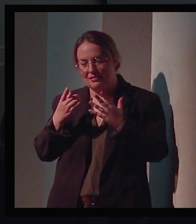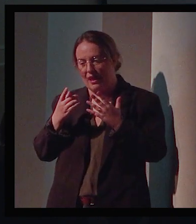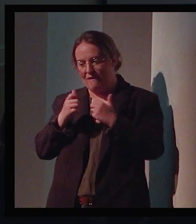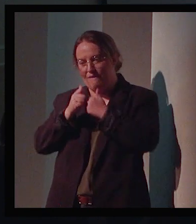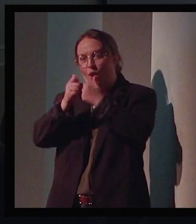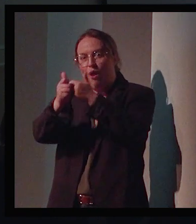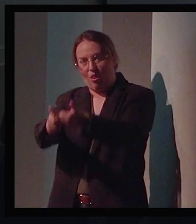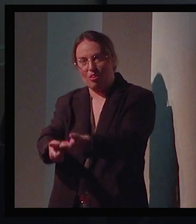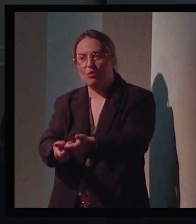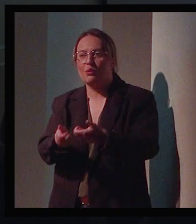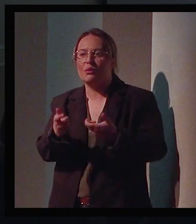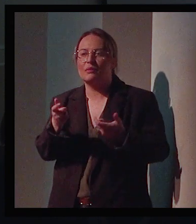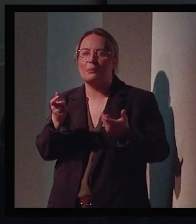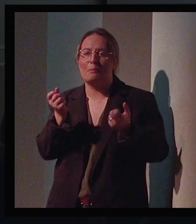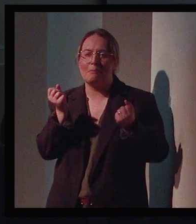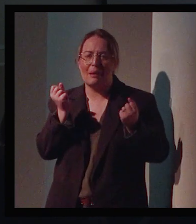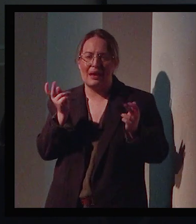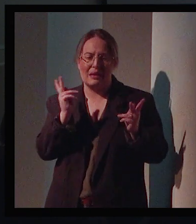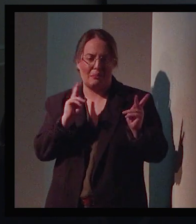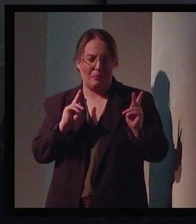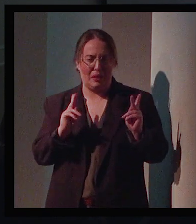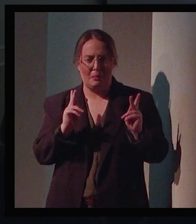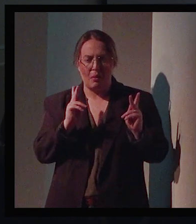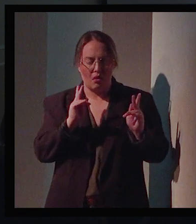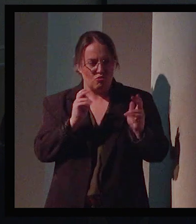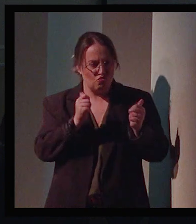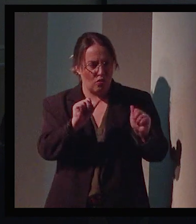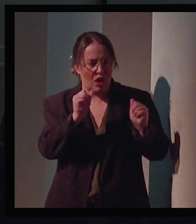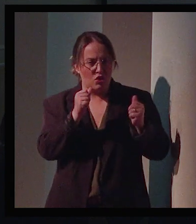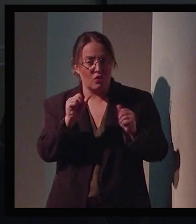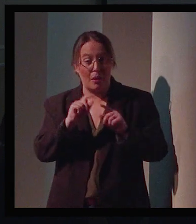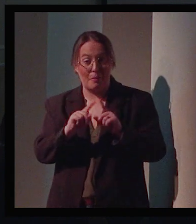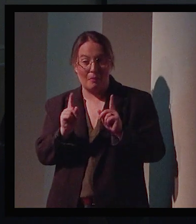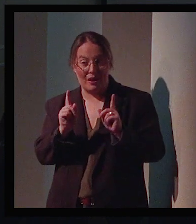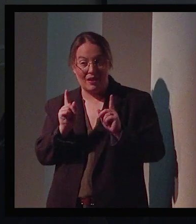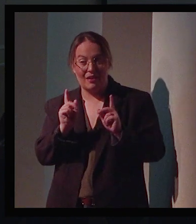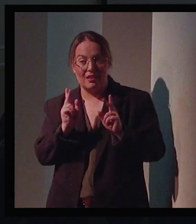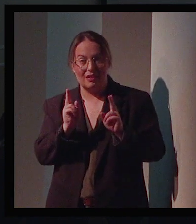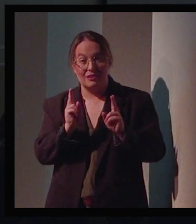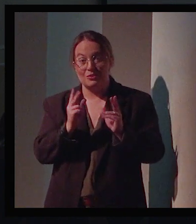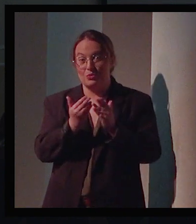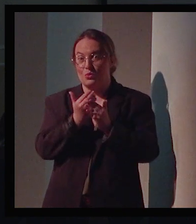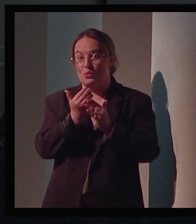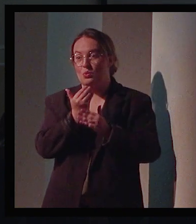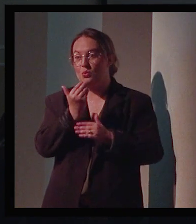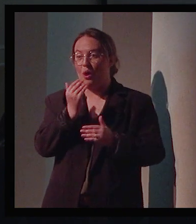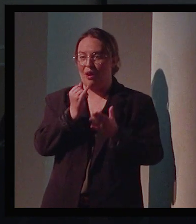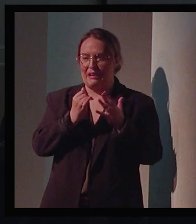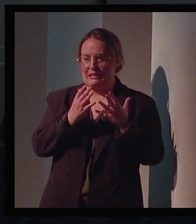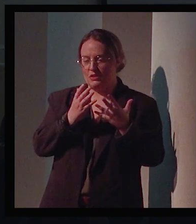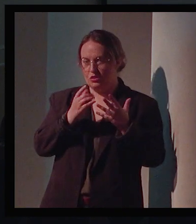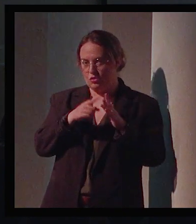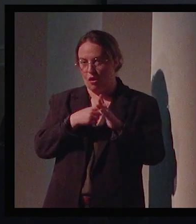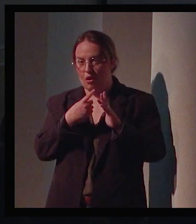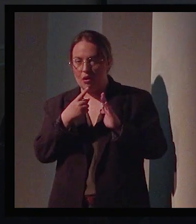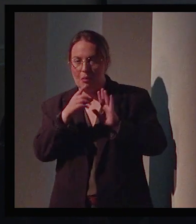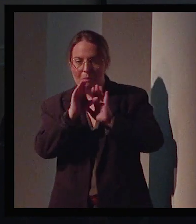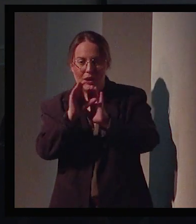audience daring enough to accept the new modes of picture making in which these subjects were often